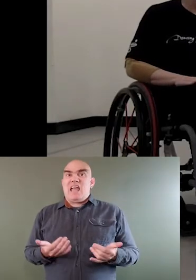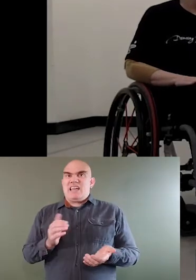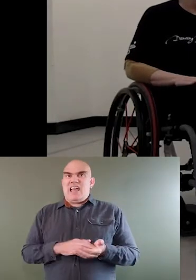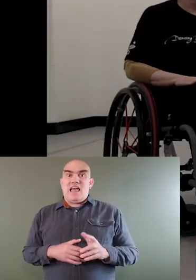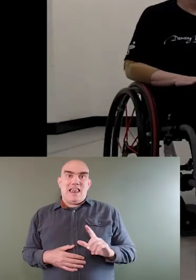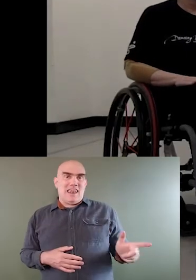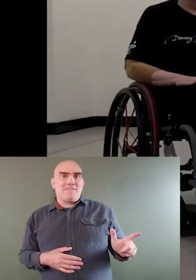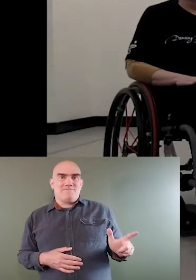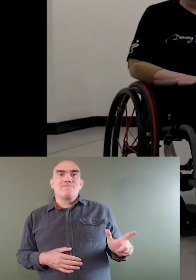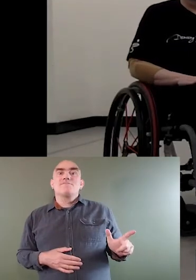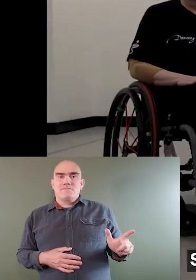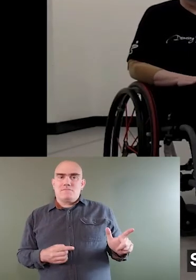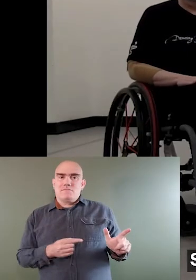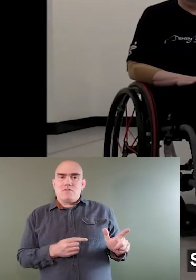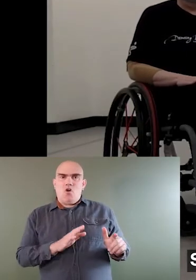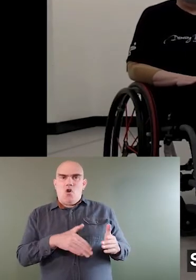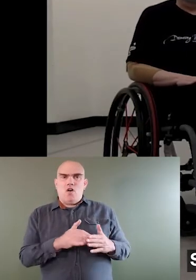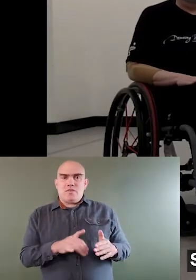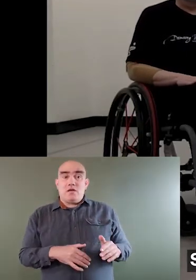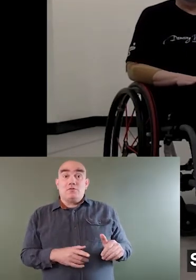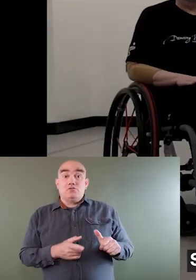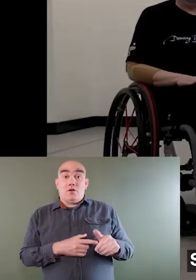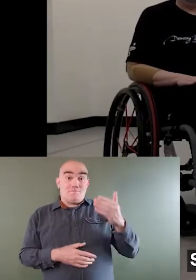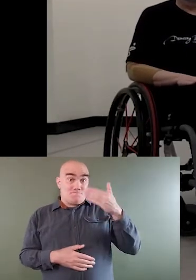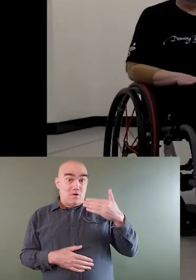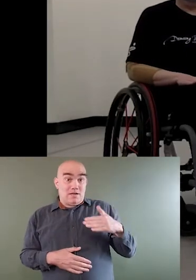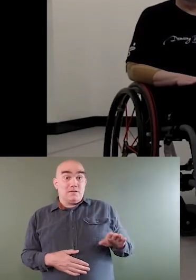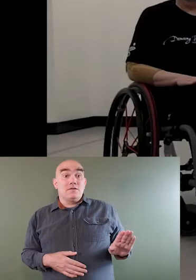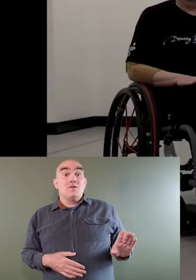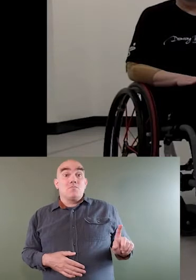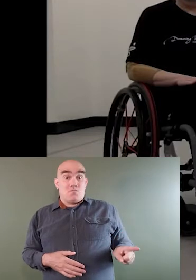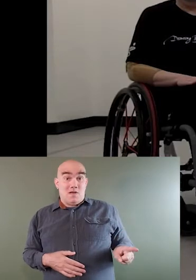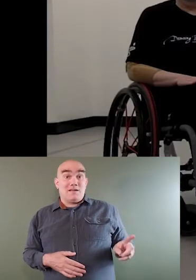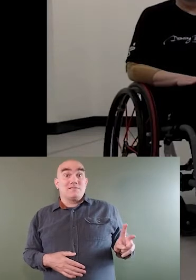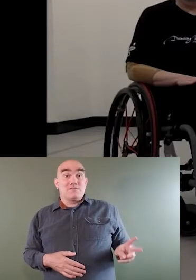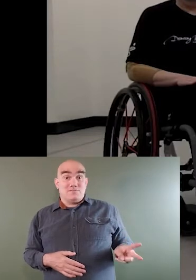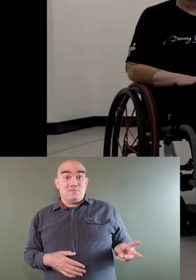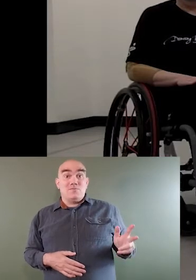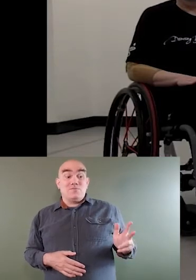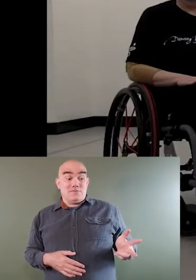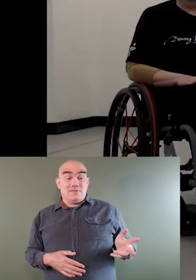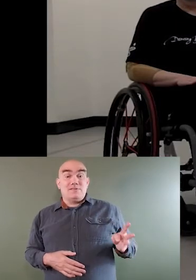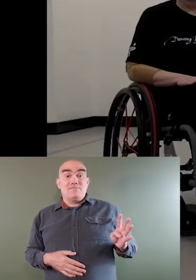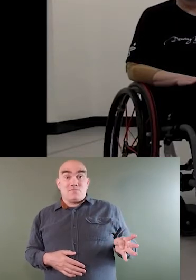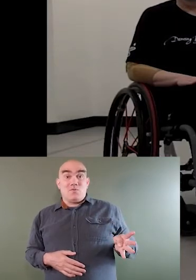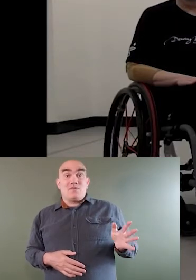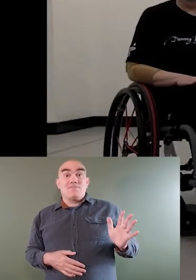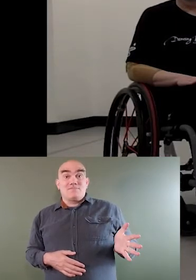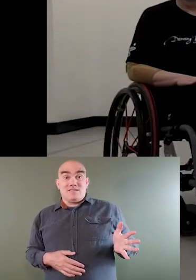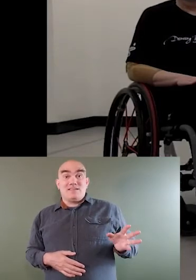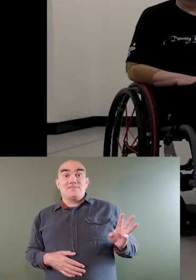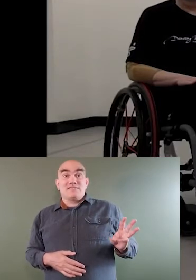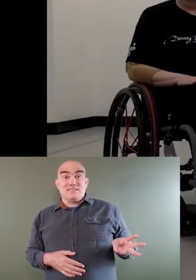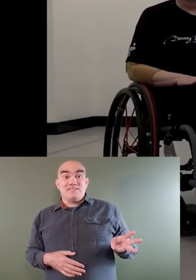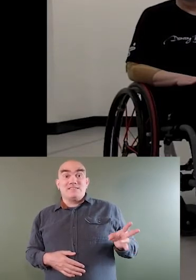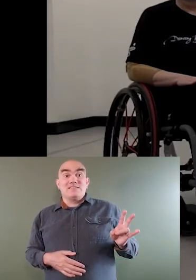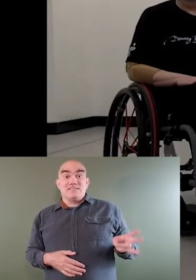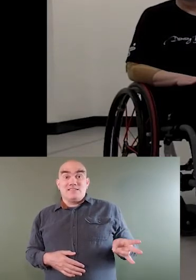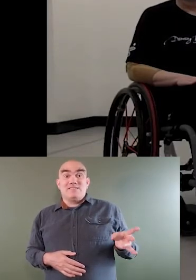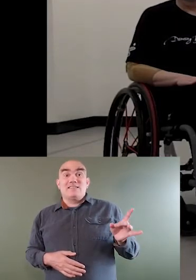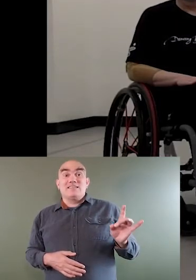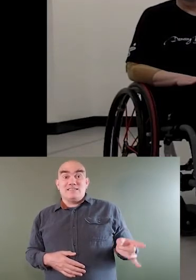try that all on the left, starting with the front. 8 beats. We go. 1, 2, 3, 4, 5,